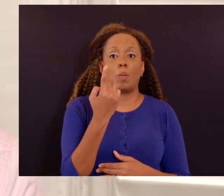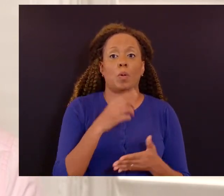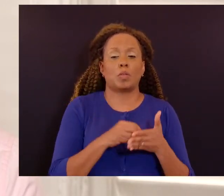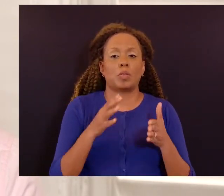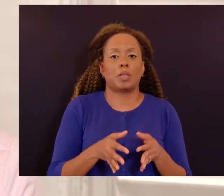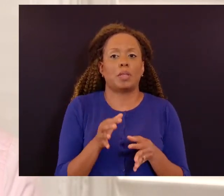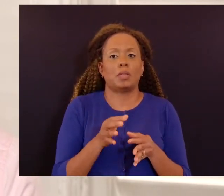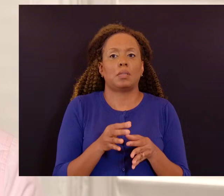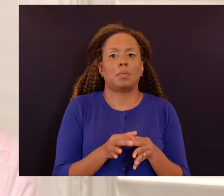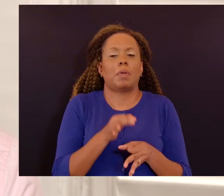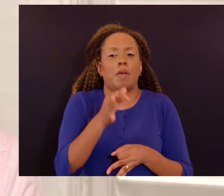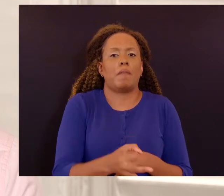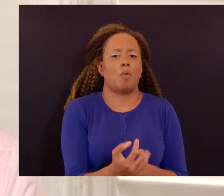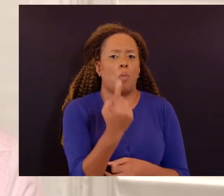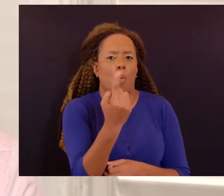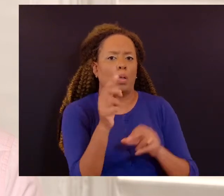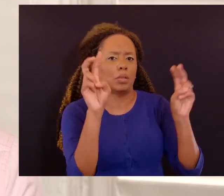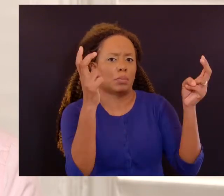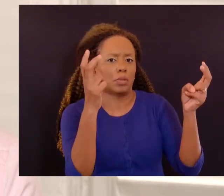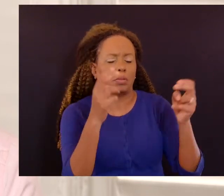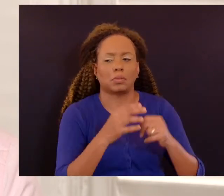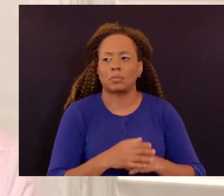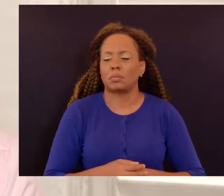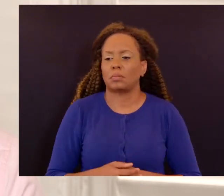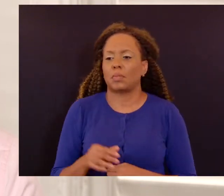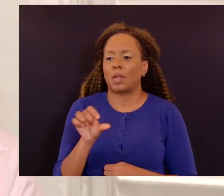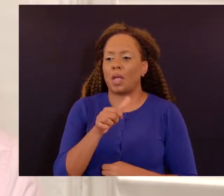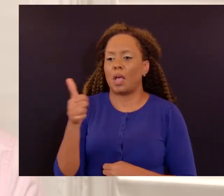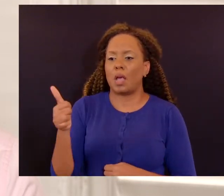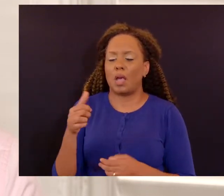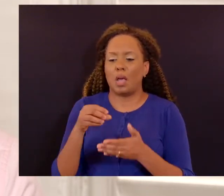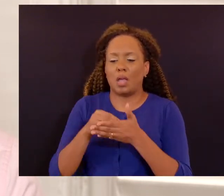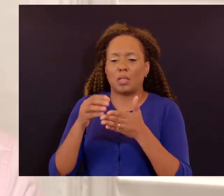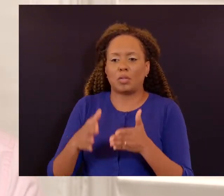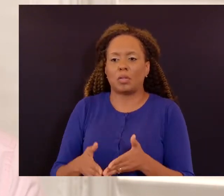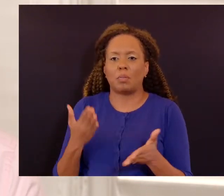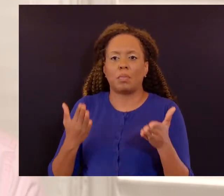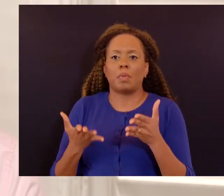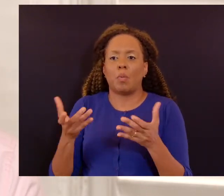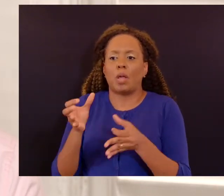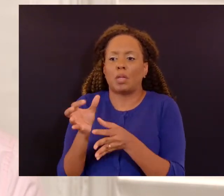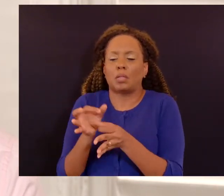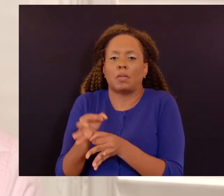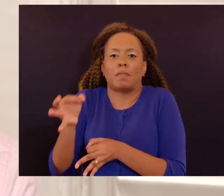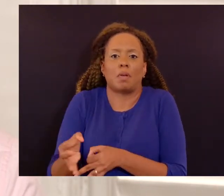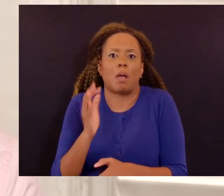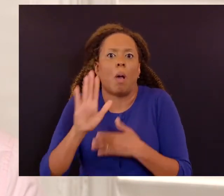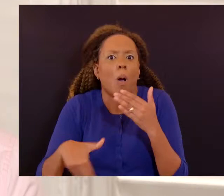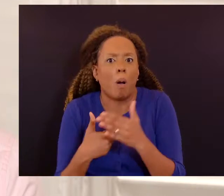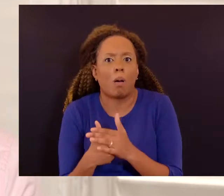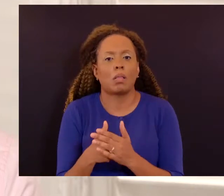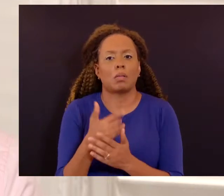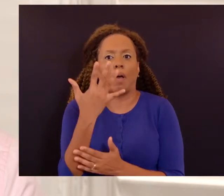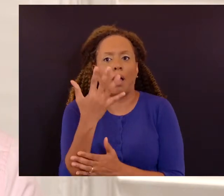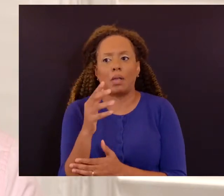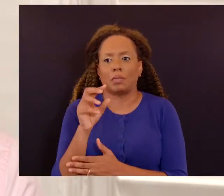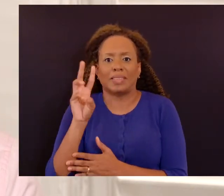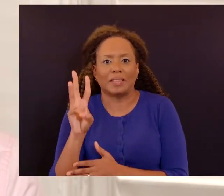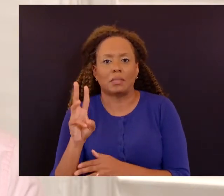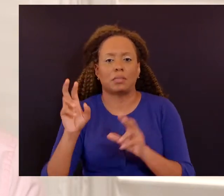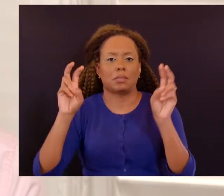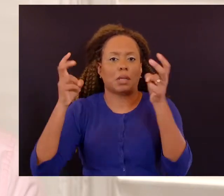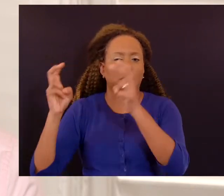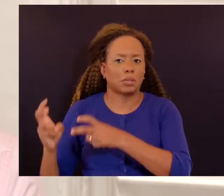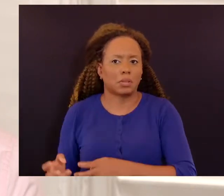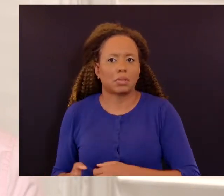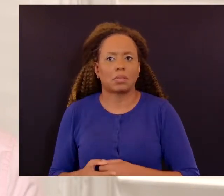subject. You may have another student deferring all of his subjects, which could be 5 or 6 or 7 subjects.